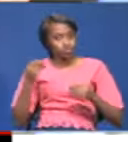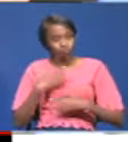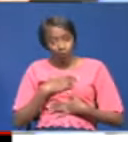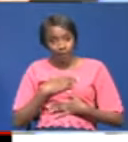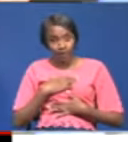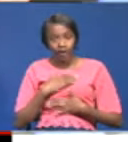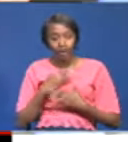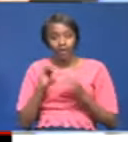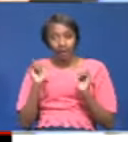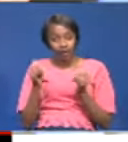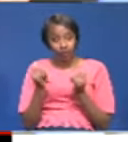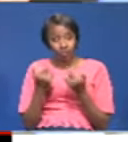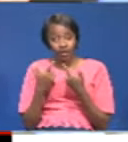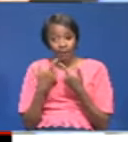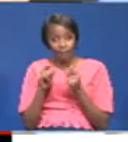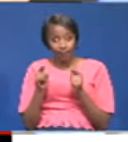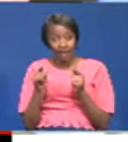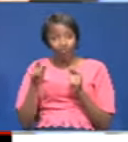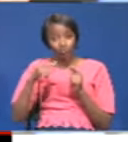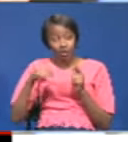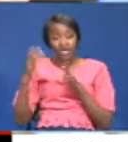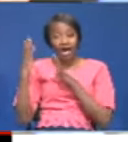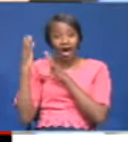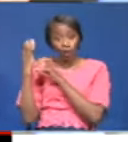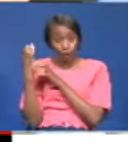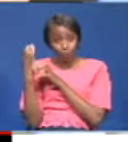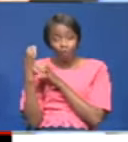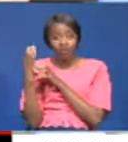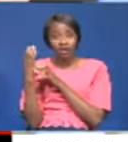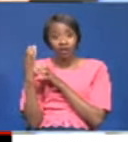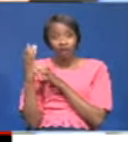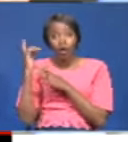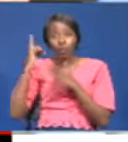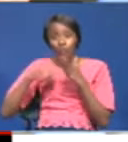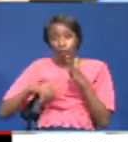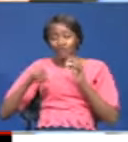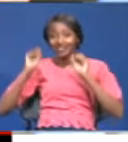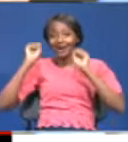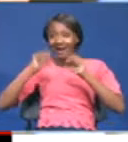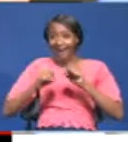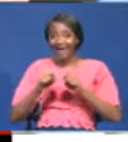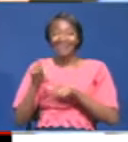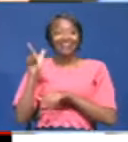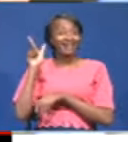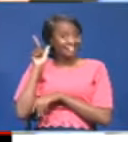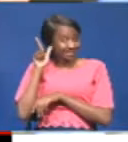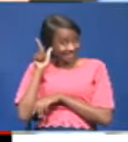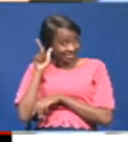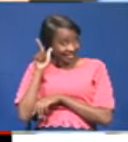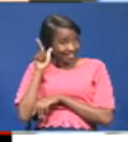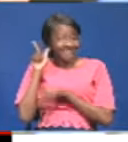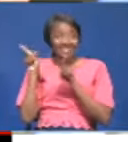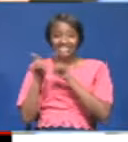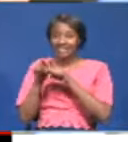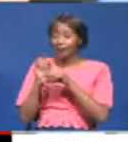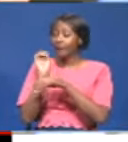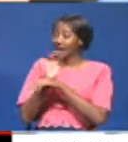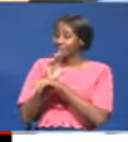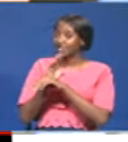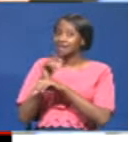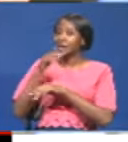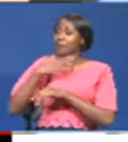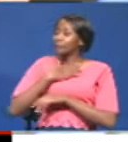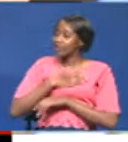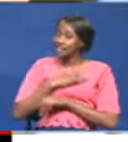their part, I don't know what they're doing. Hopefully they can actually listen to what we're saying. It was an advice, just do the right thing, you